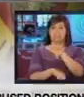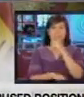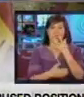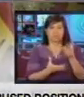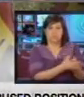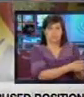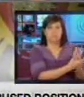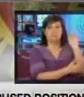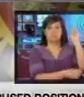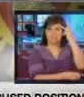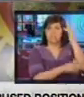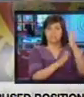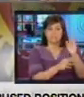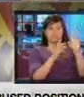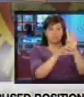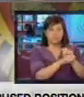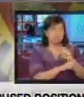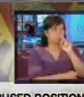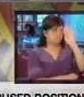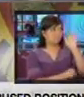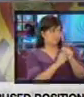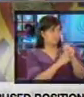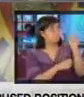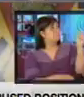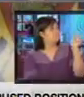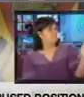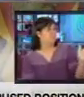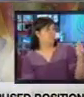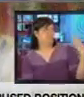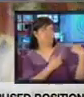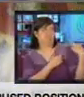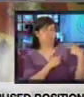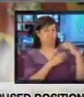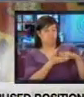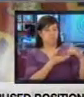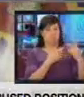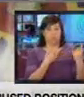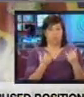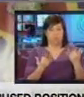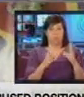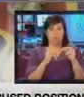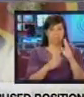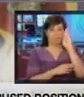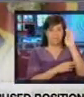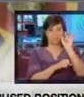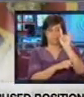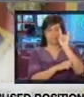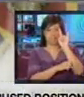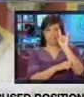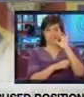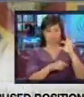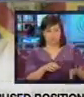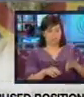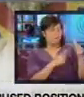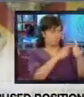corrupt politicians. They usually tell politicians to go to hell. In fact, the practice now is when you want to ask for campaign contributions, they say,